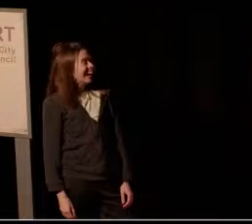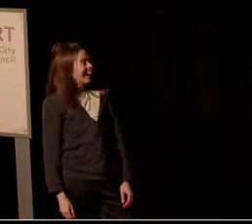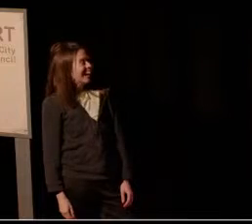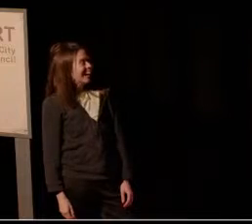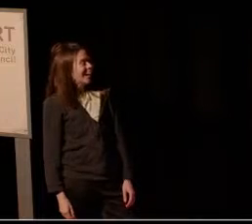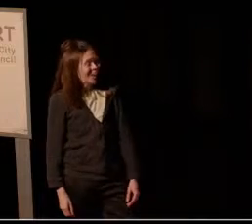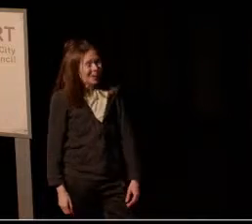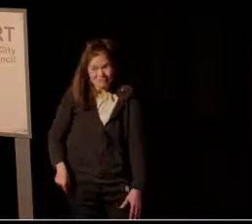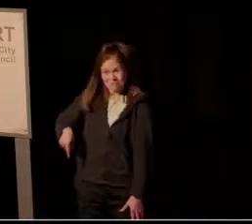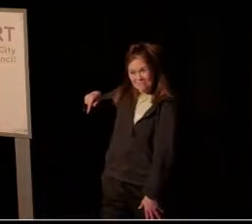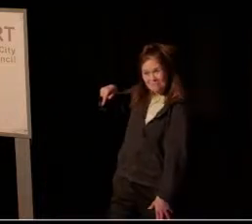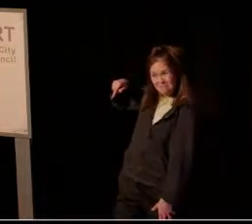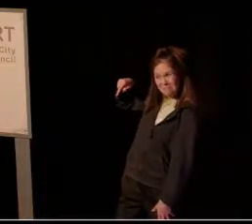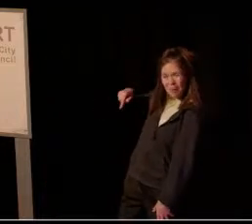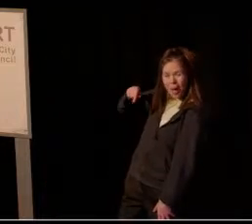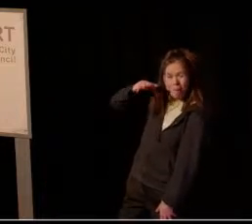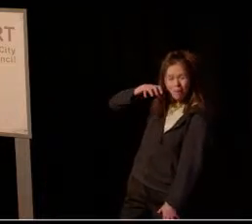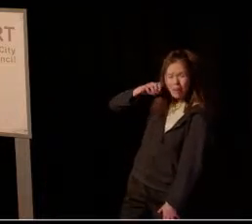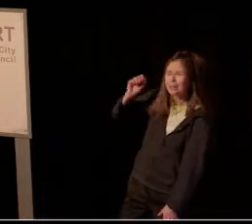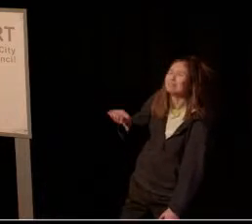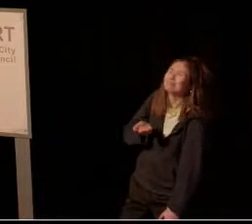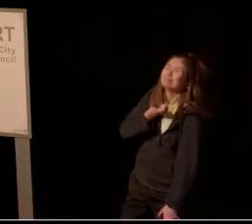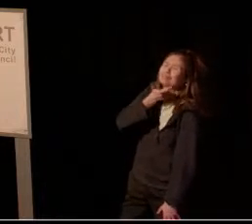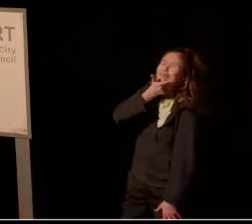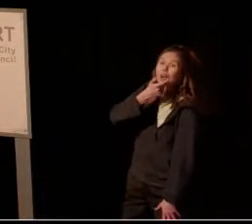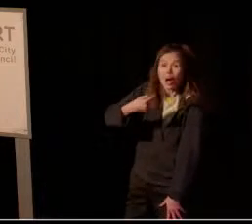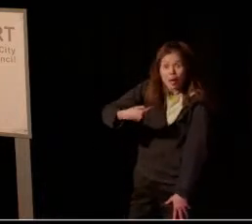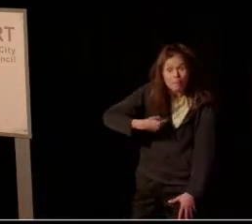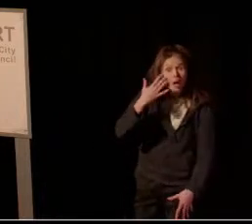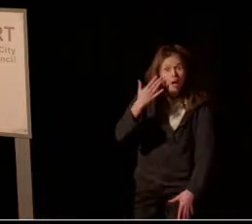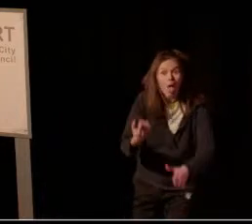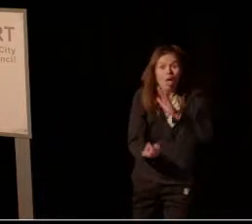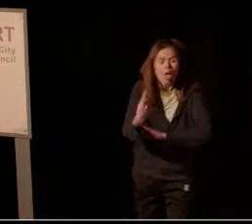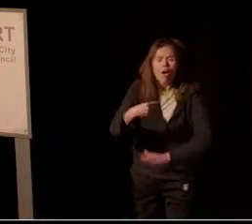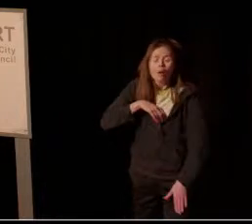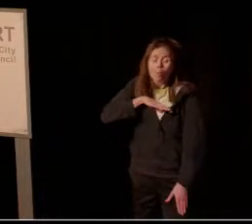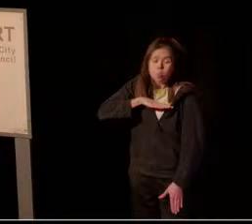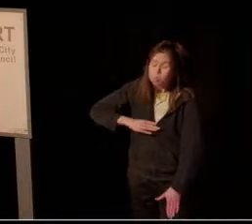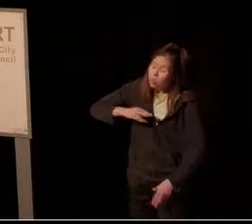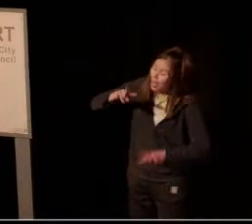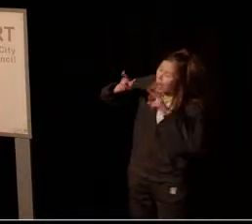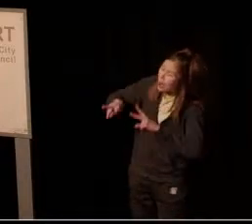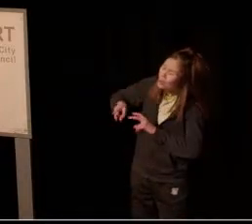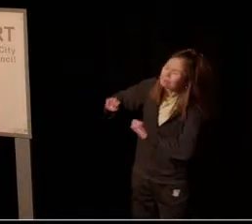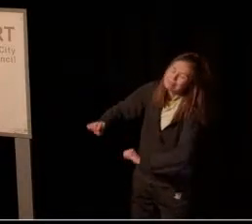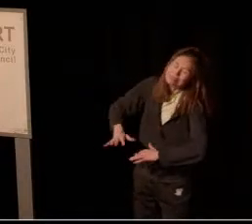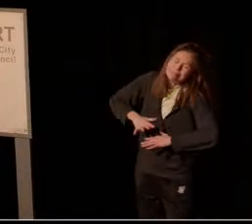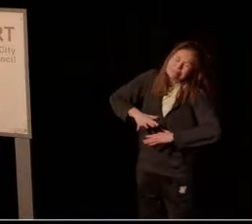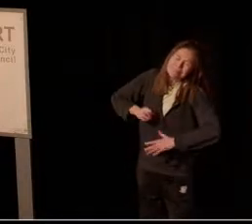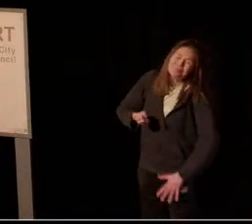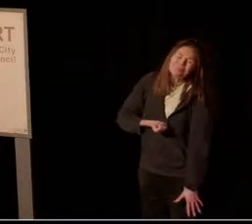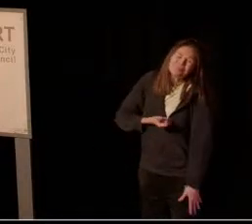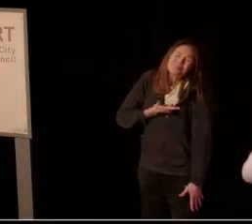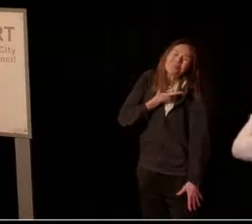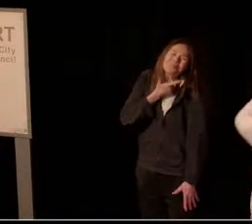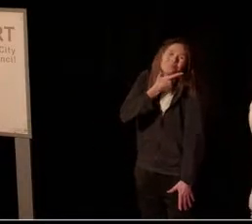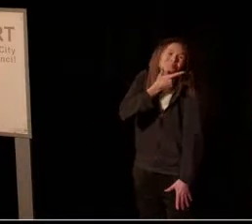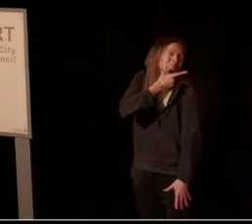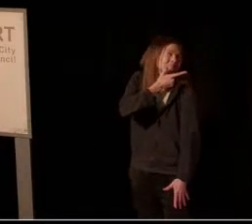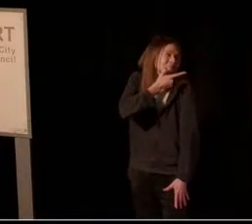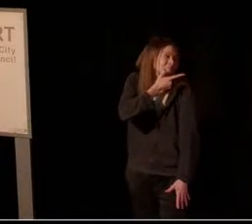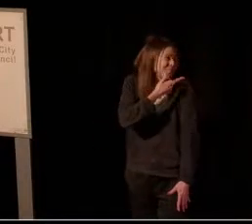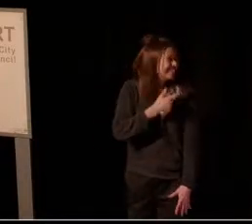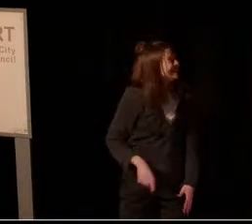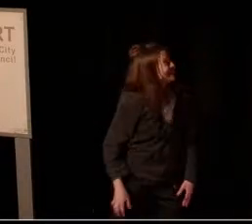His spirit remedies what ails. He makes tired hearts fresh. I'll get you next time. Got ya. I got